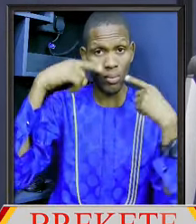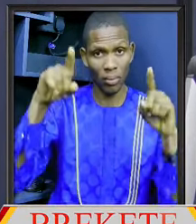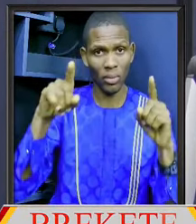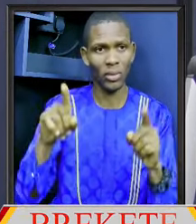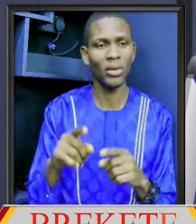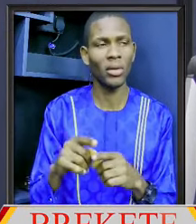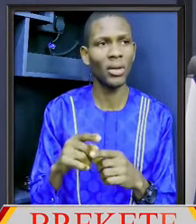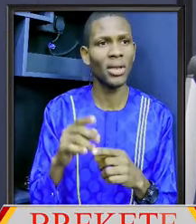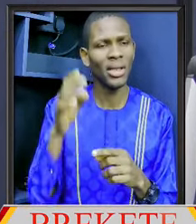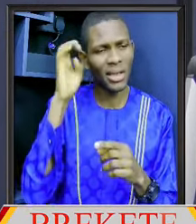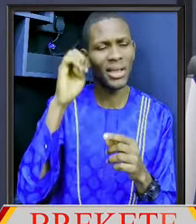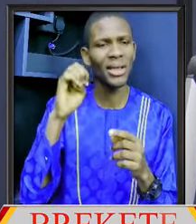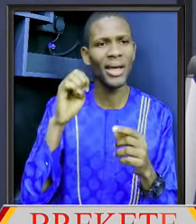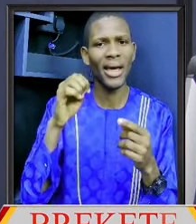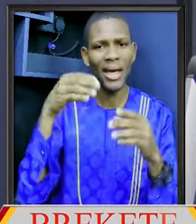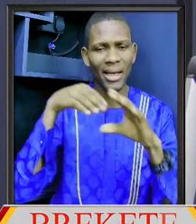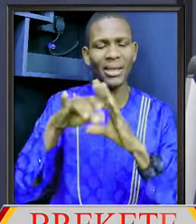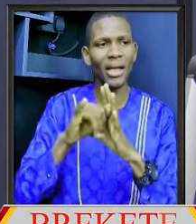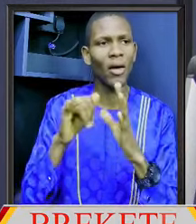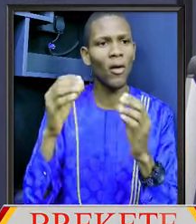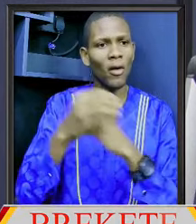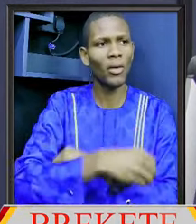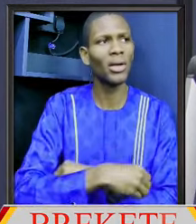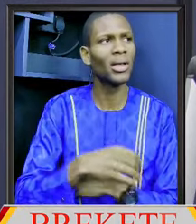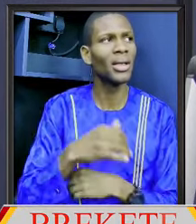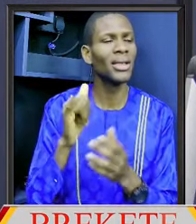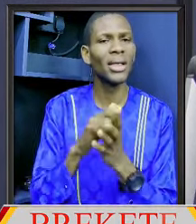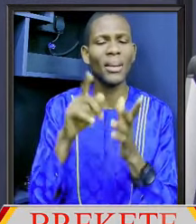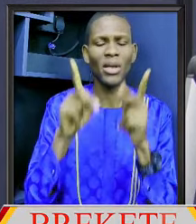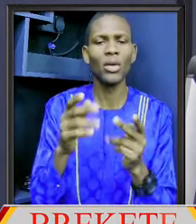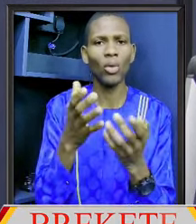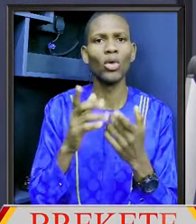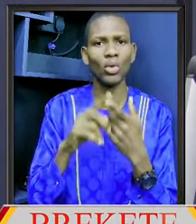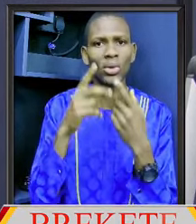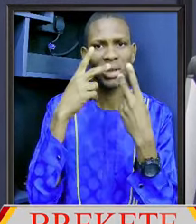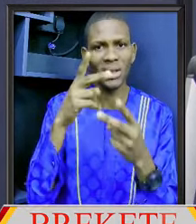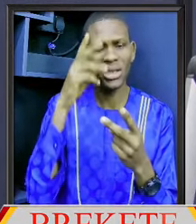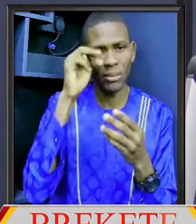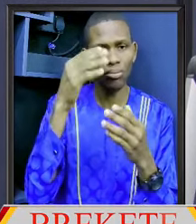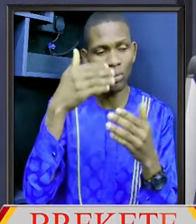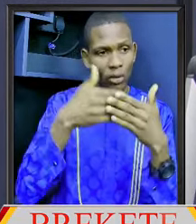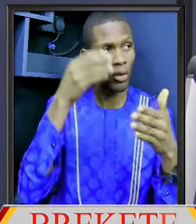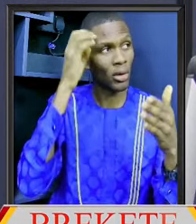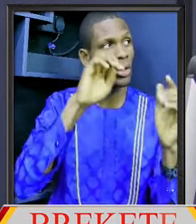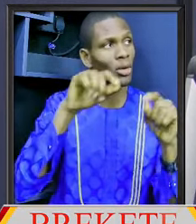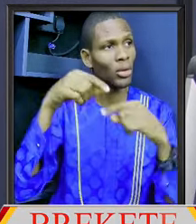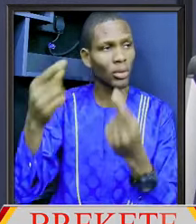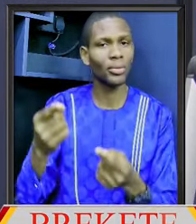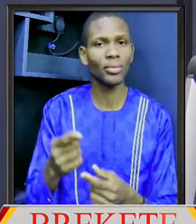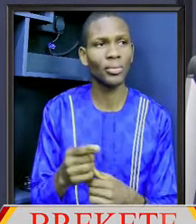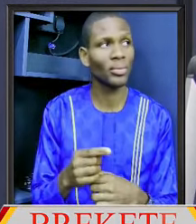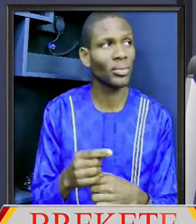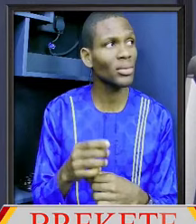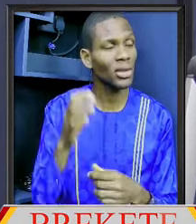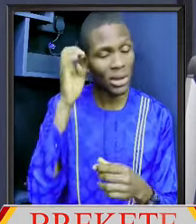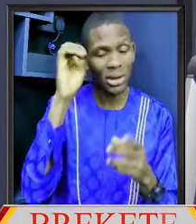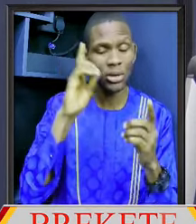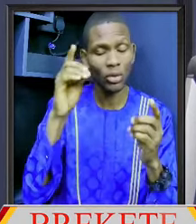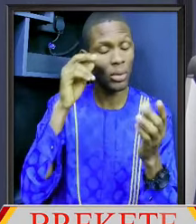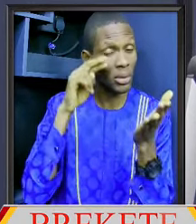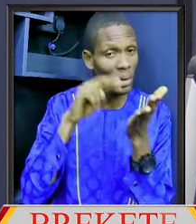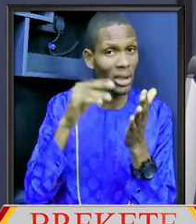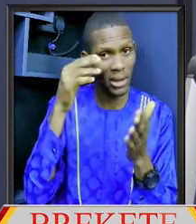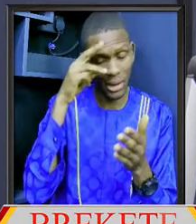relevance. I entered the office. They say, the person say, he won't see me, I beg before I go. I enter. I no recognize